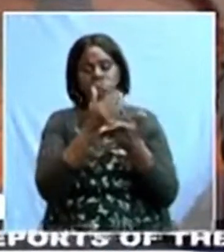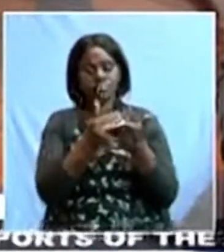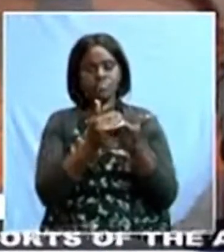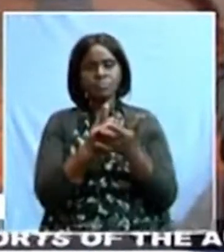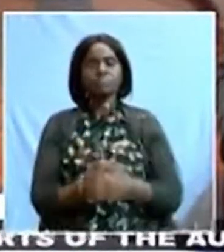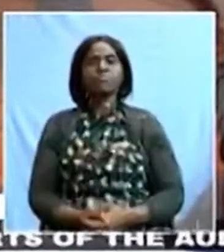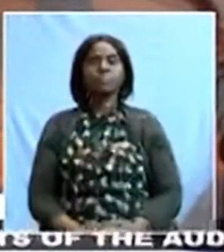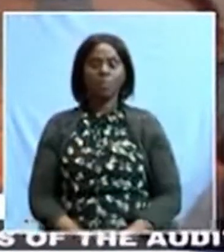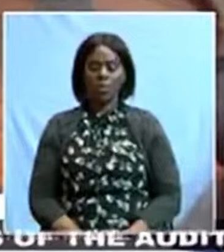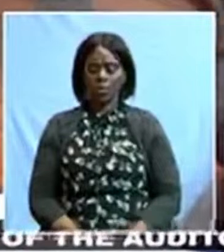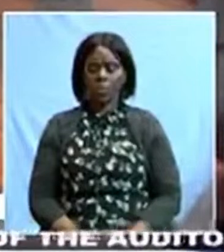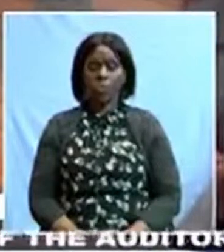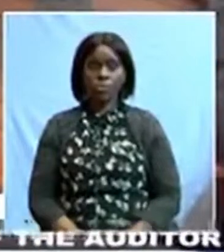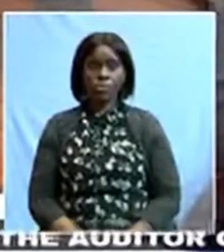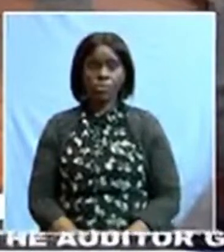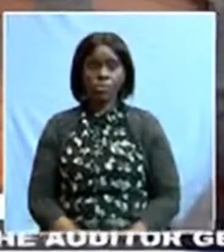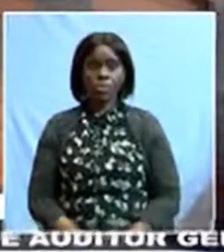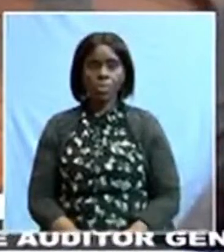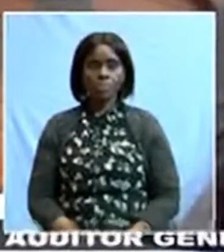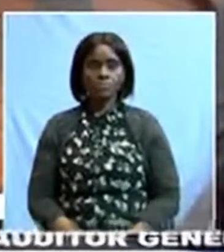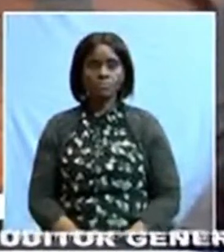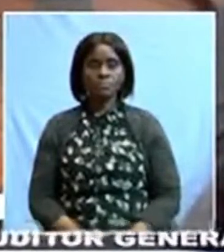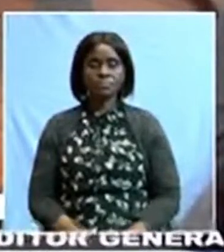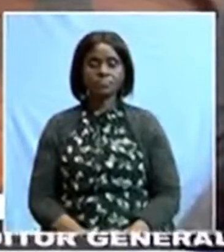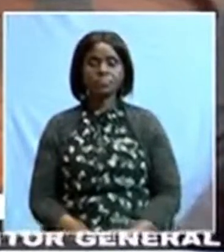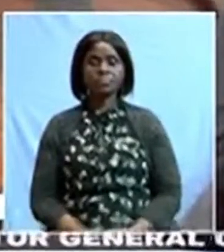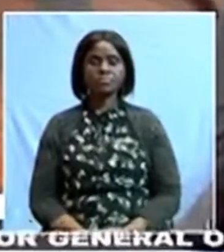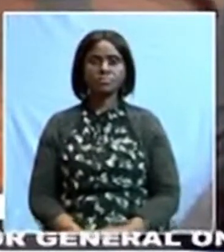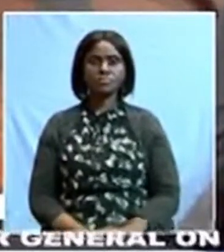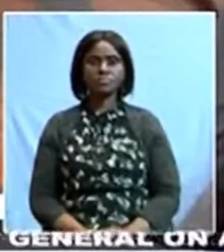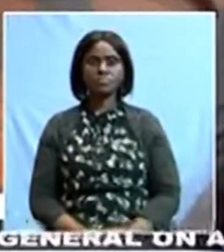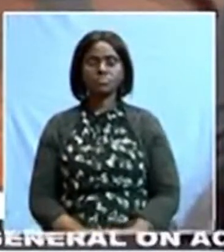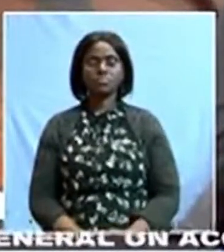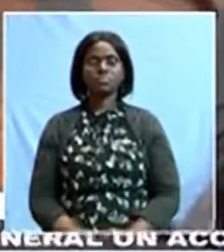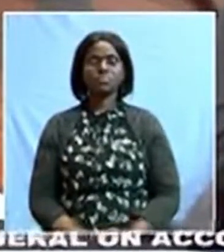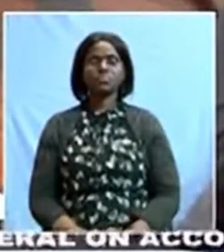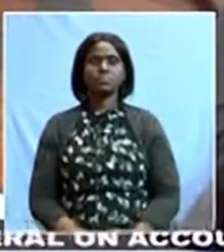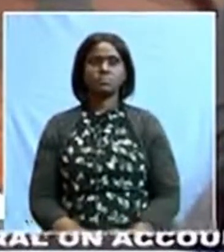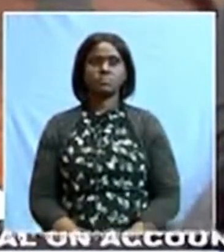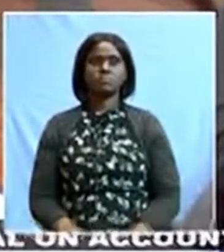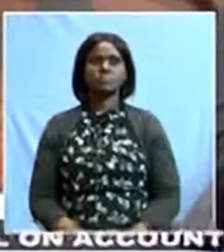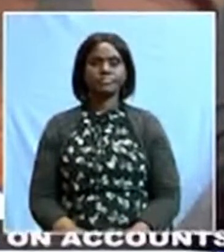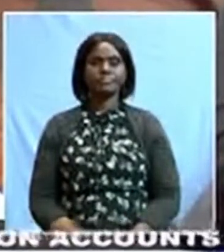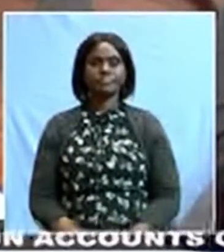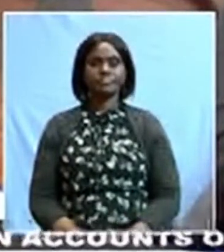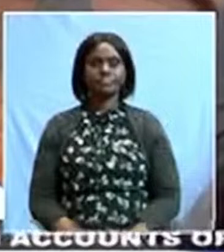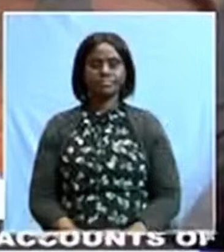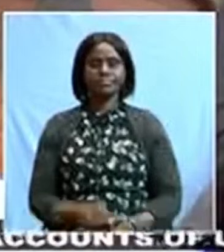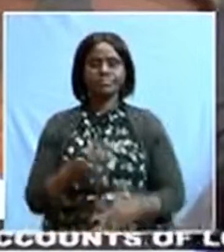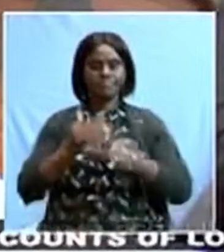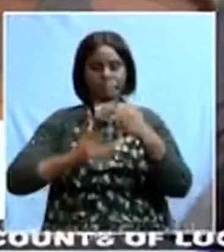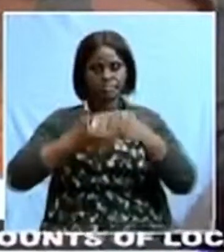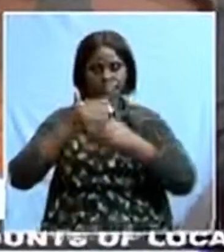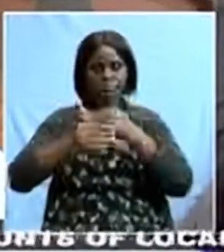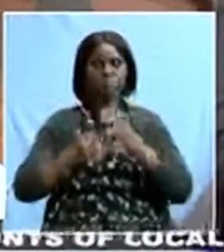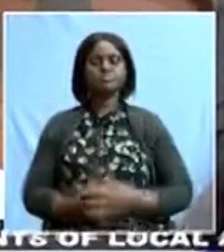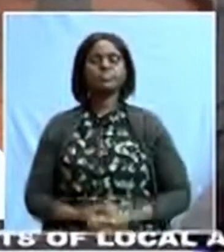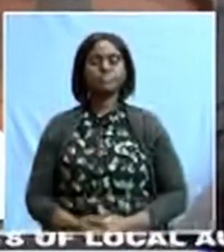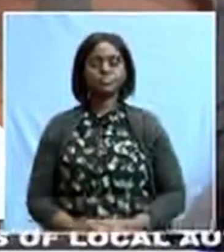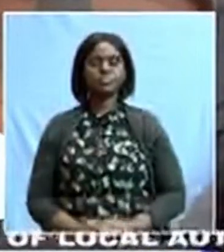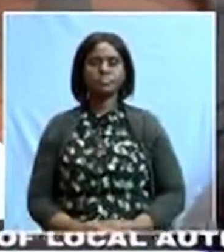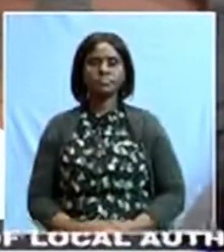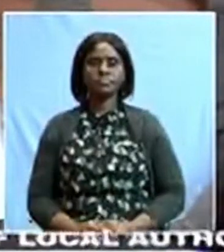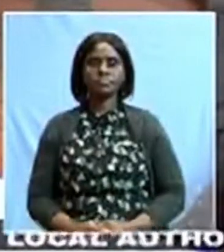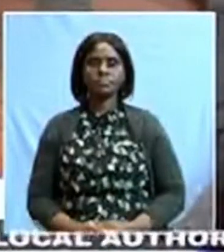can skip Cause this of query. one. You can skip this one. I skip it? It's tackled, yes. Thank you. You can go to the next.